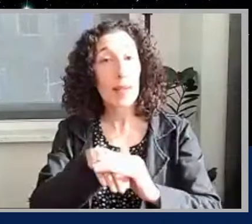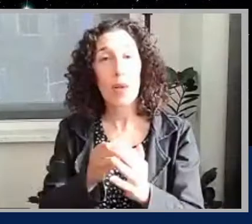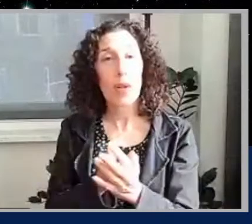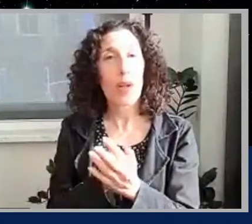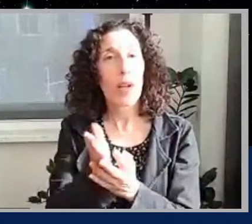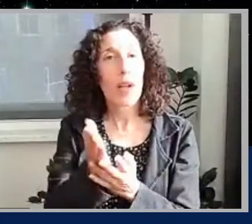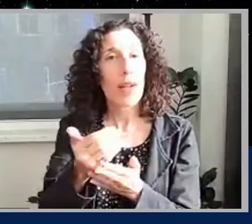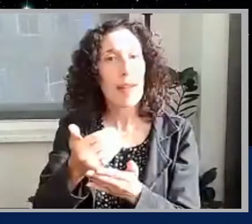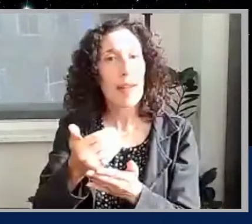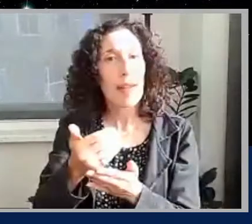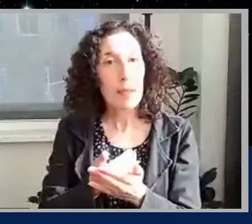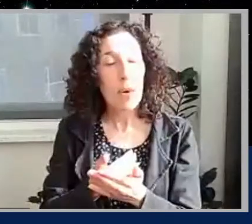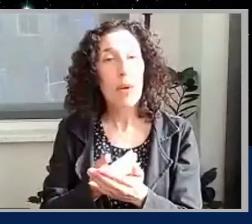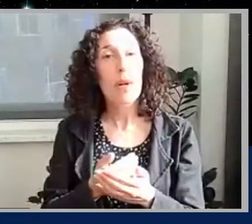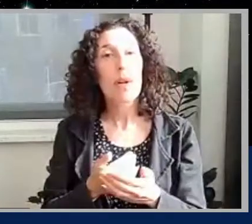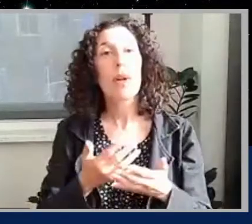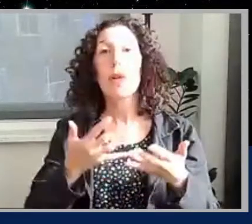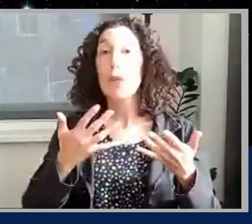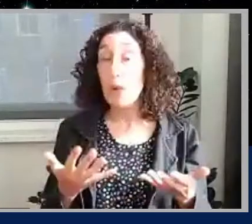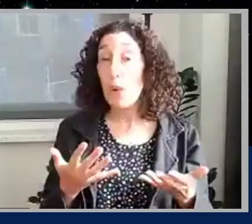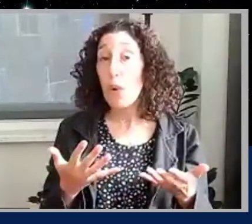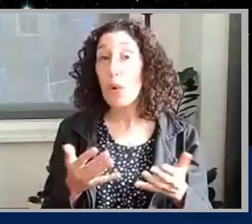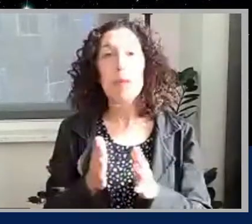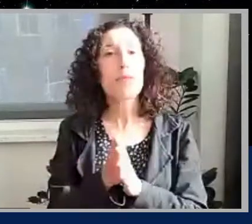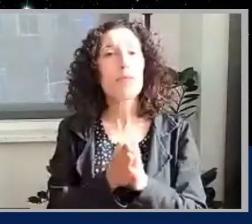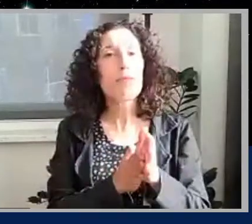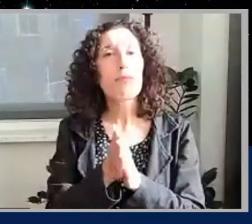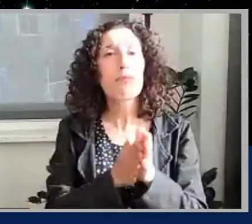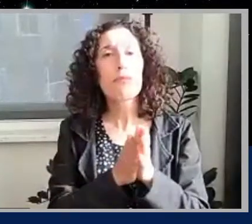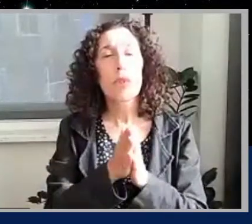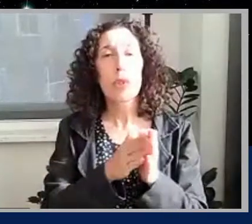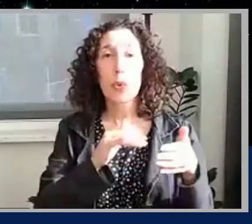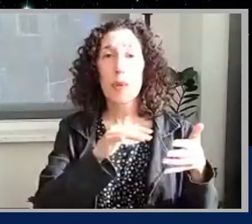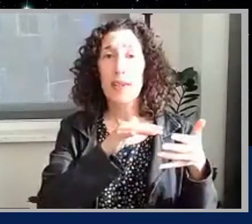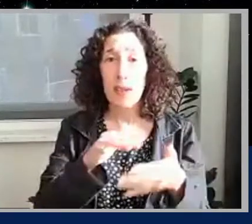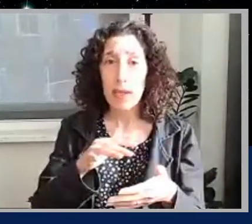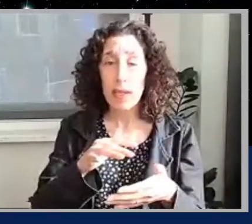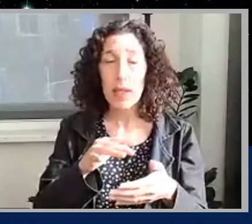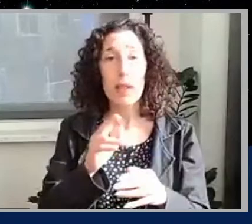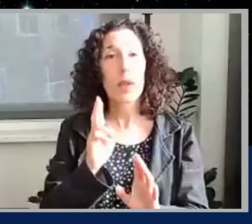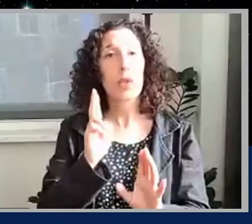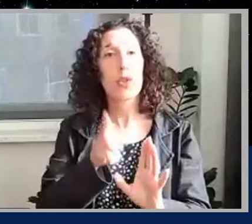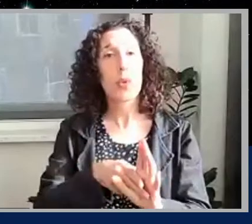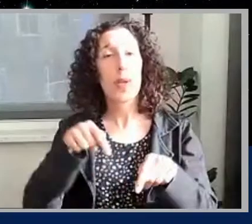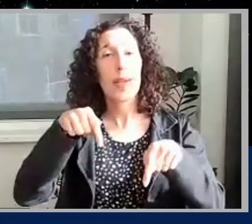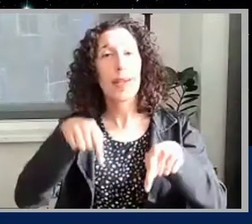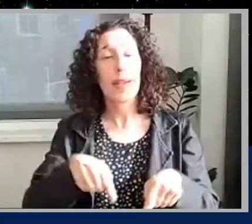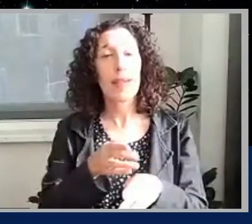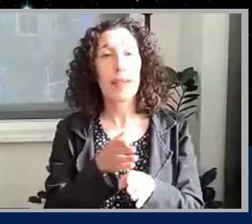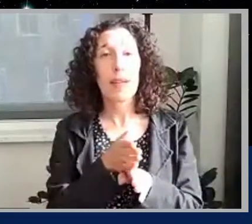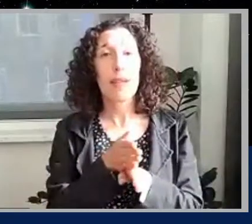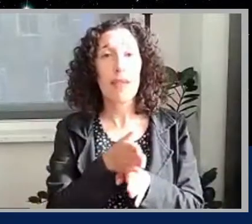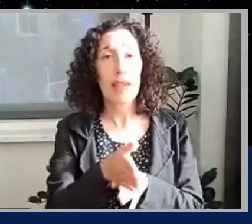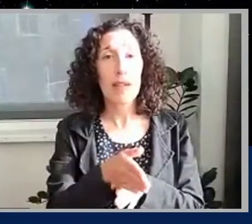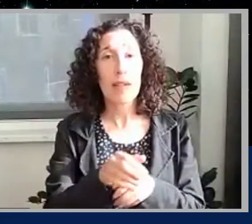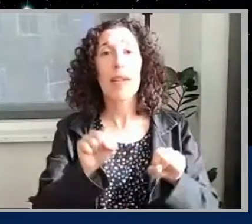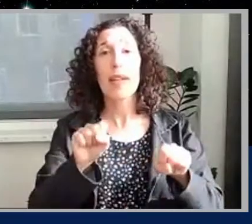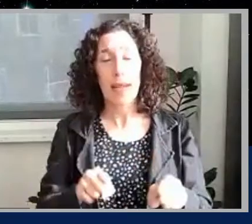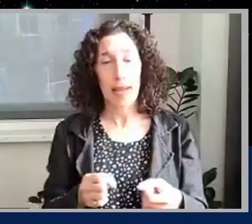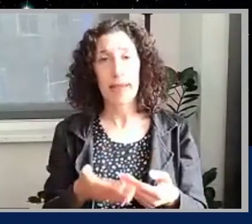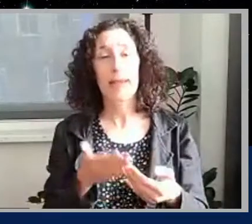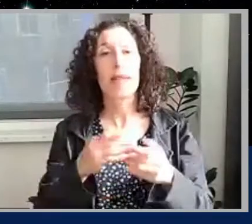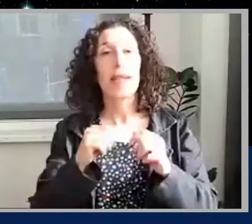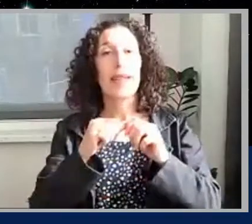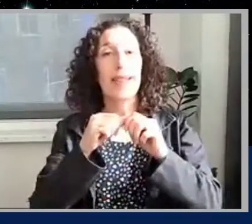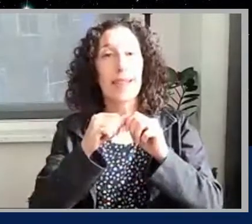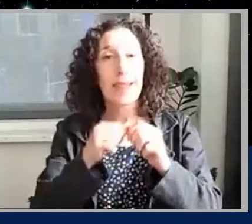to stay in our field, not just to stay in it, but also to have an equitable experience and equitable outcomes along the